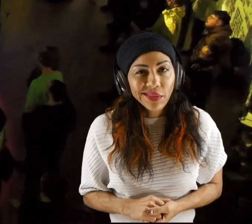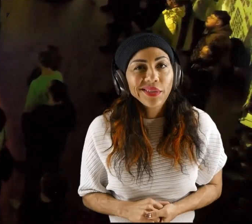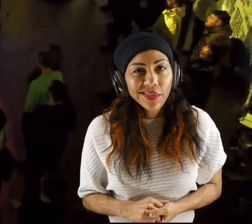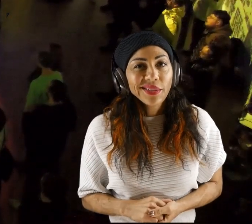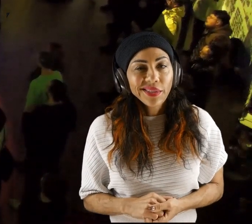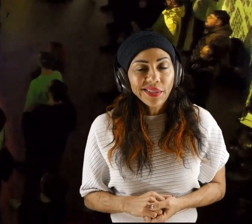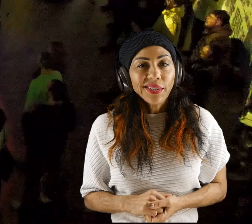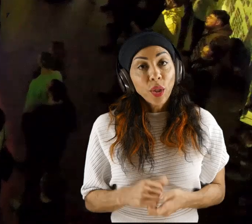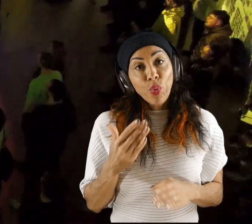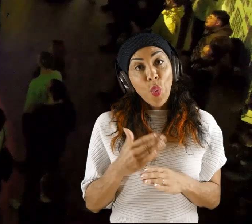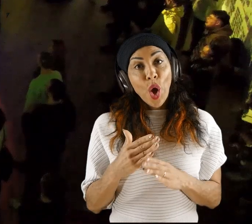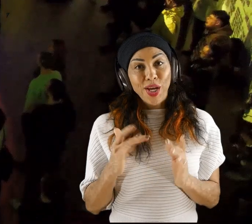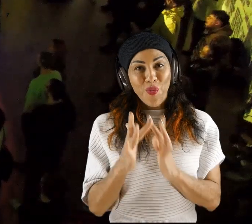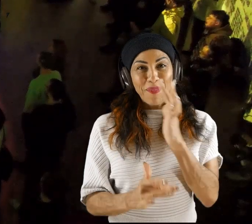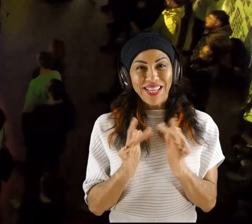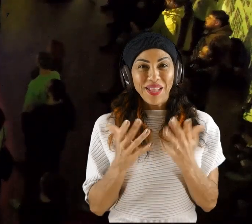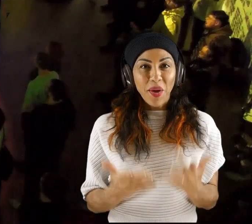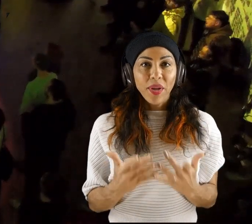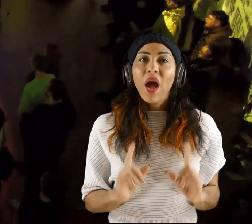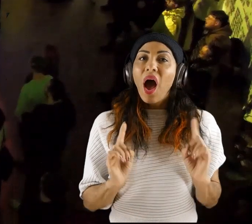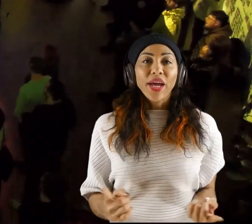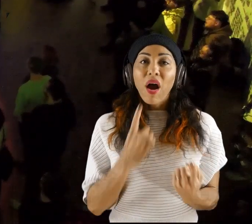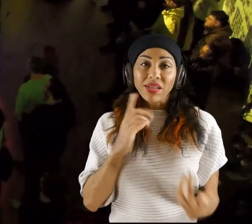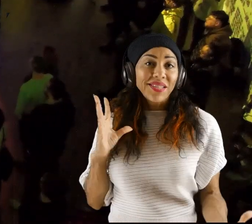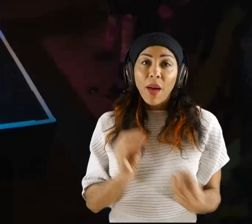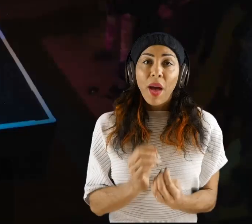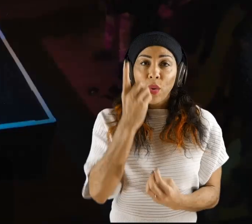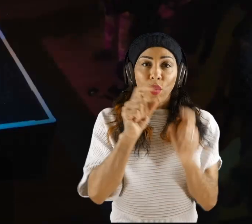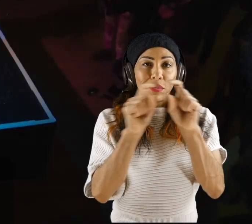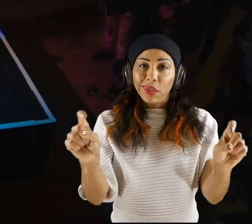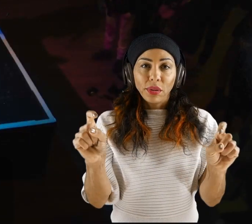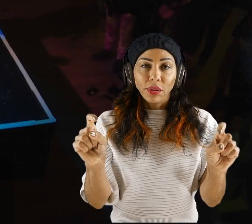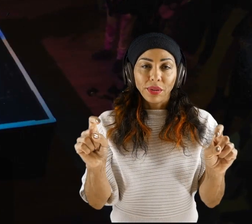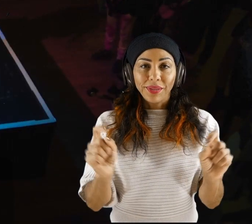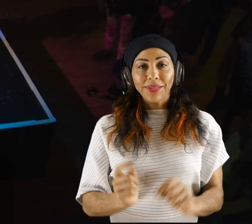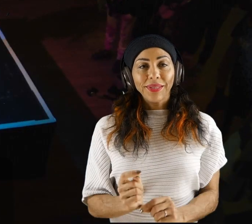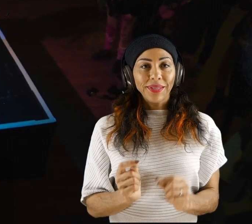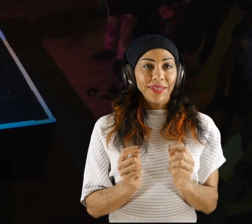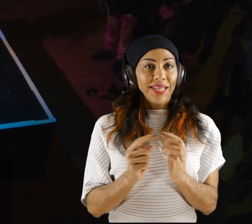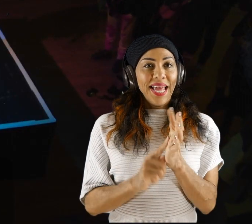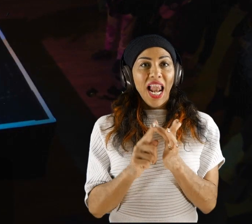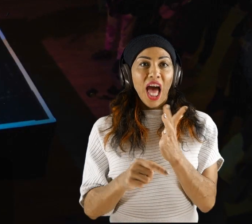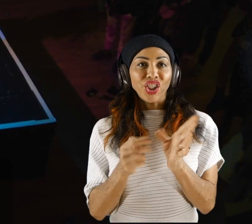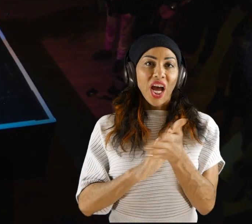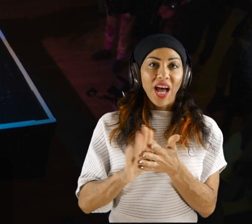together on a website at the moment, not being able to go, this is what it is. Elijah is this.